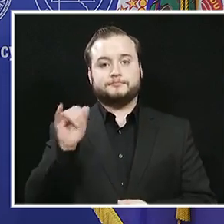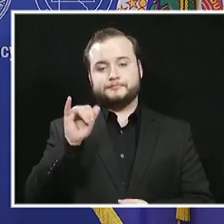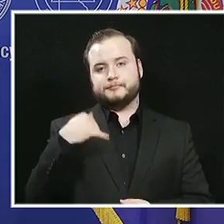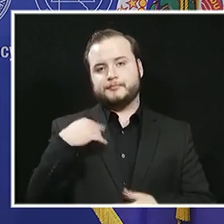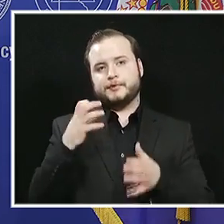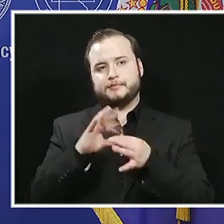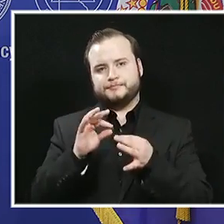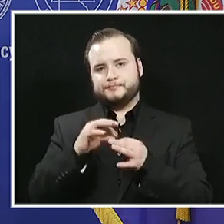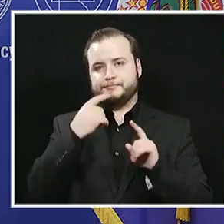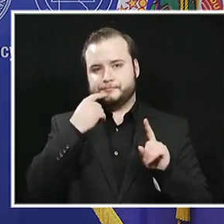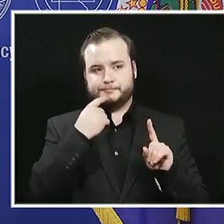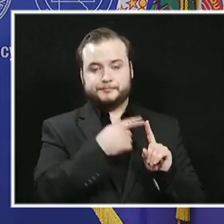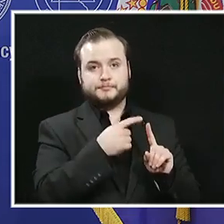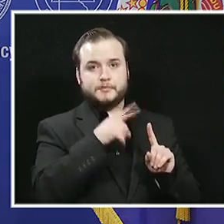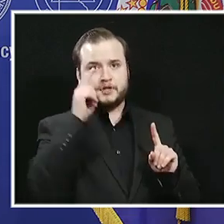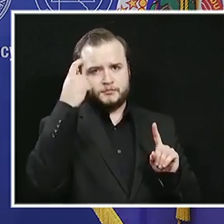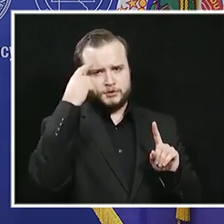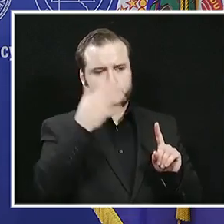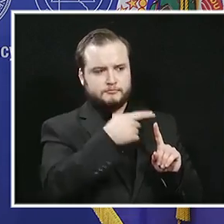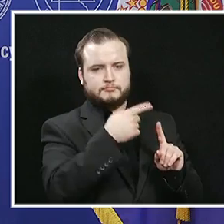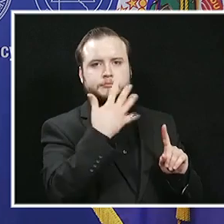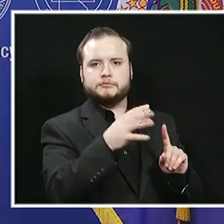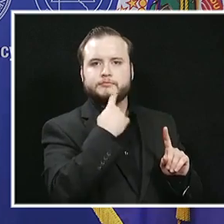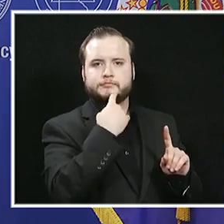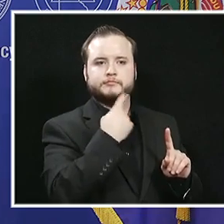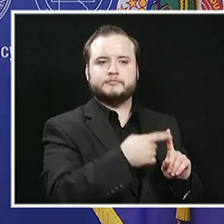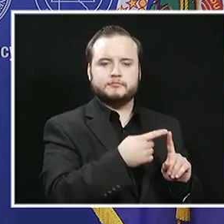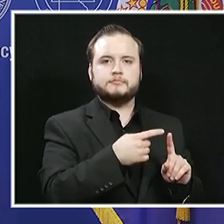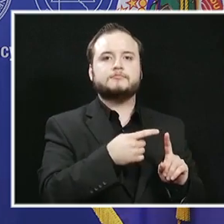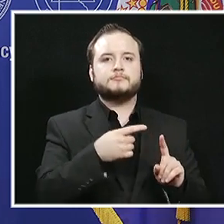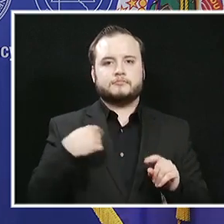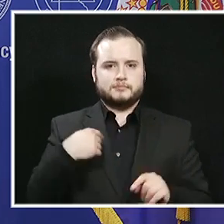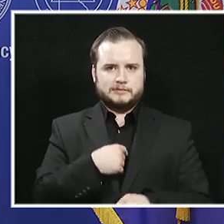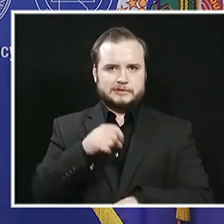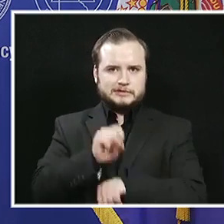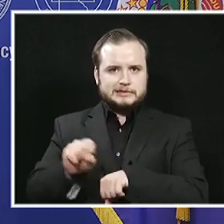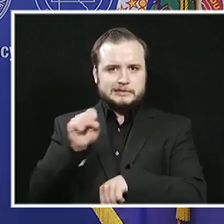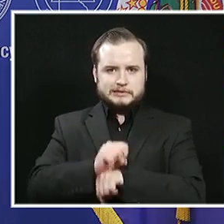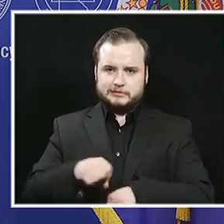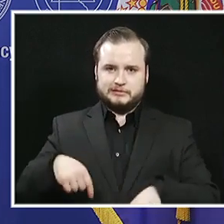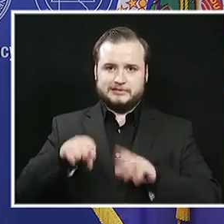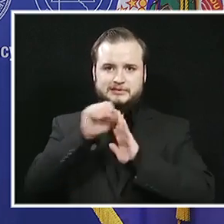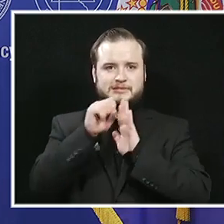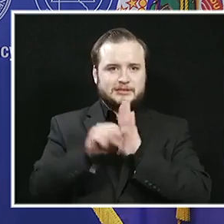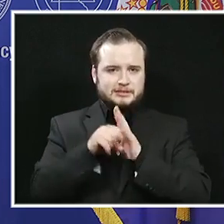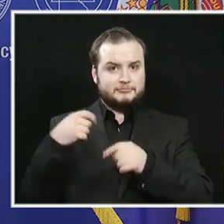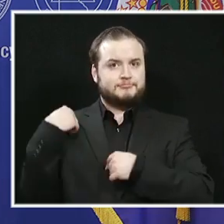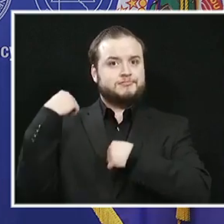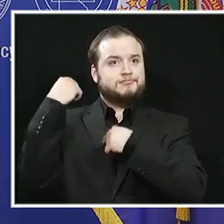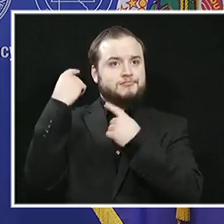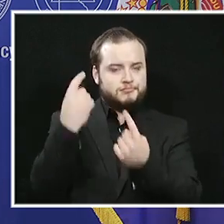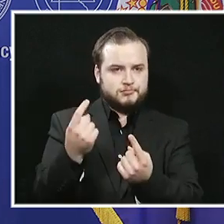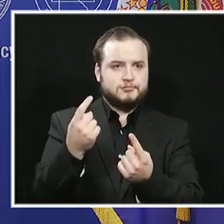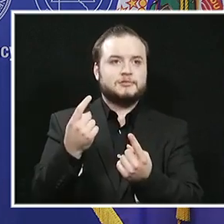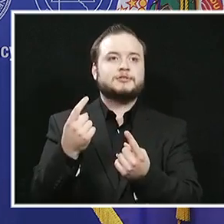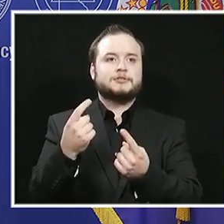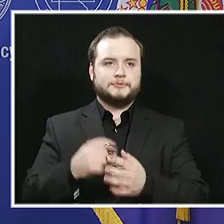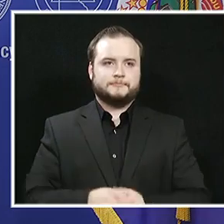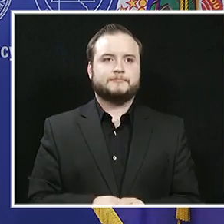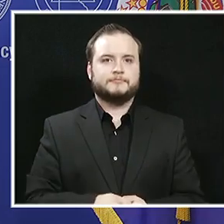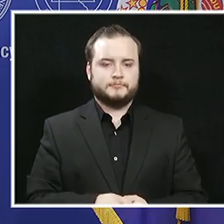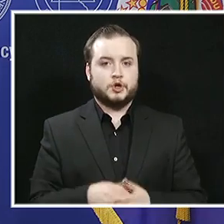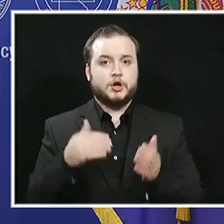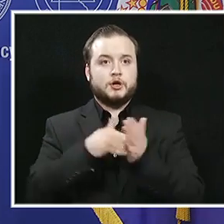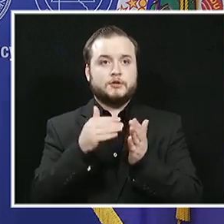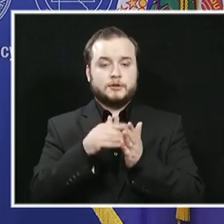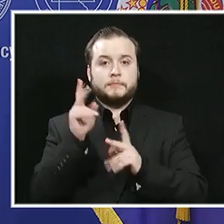moment ago that our state has made over the last month has been, we think, probably disproportionately on the backs of small businesses in our state. It is small businesses